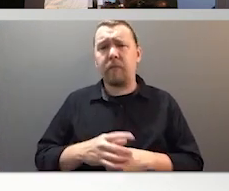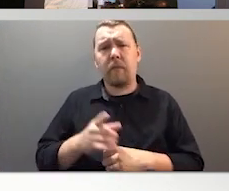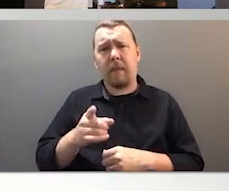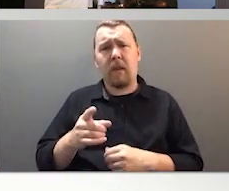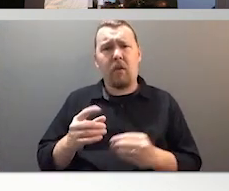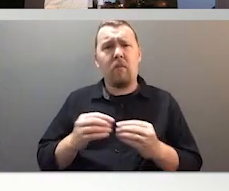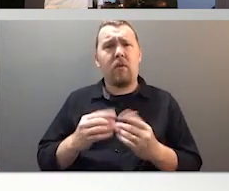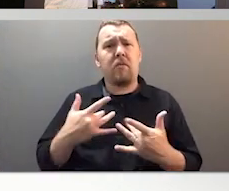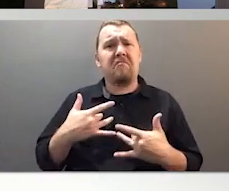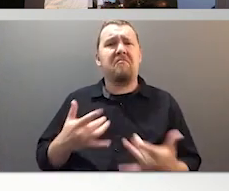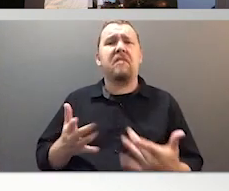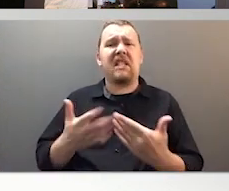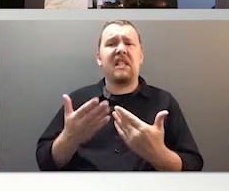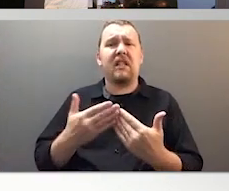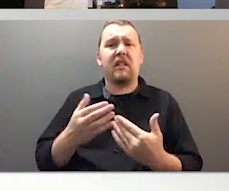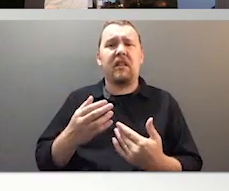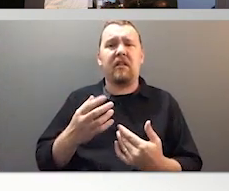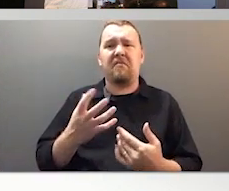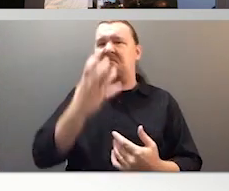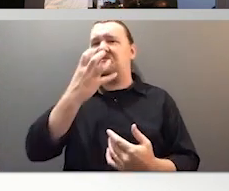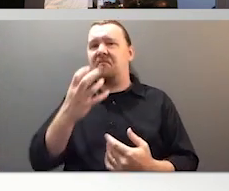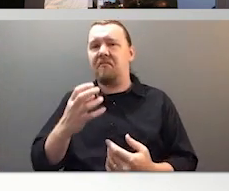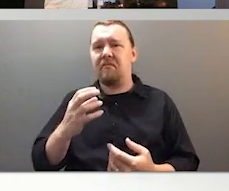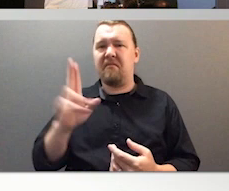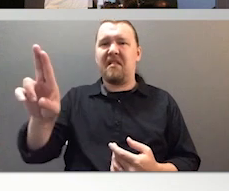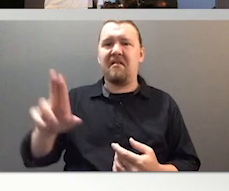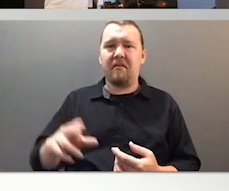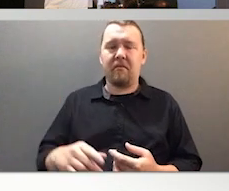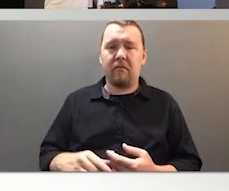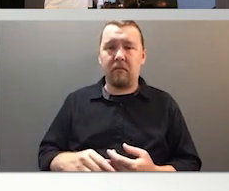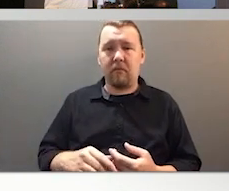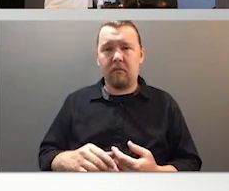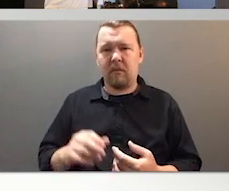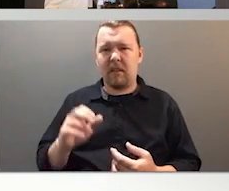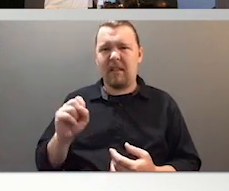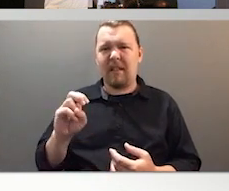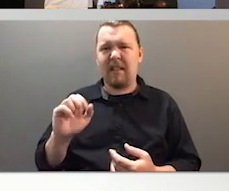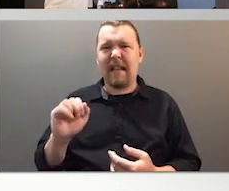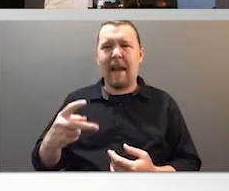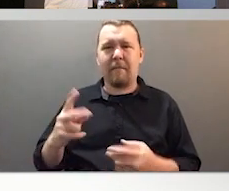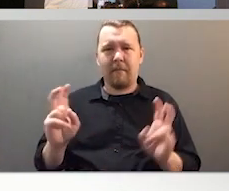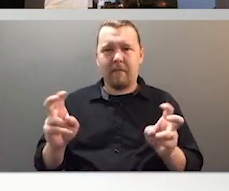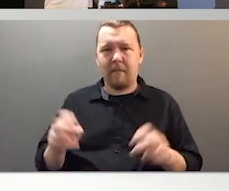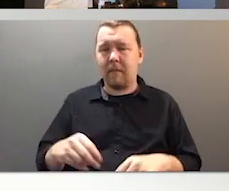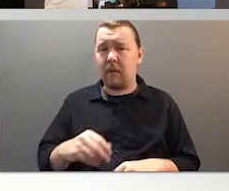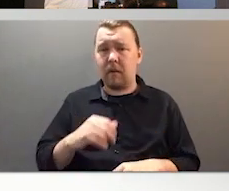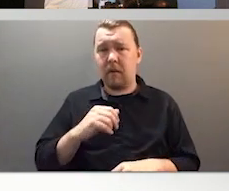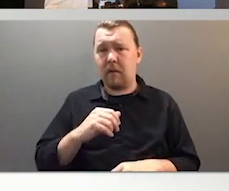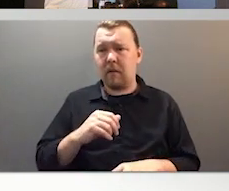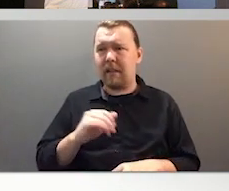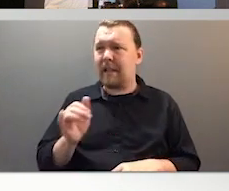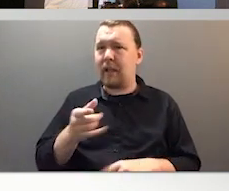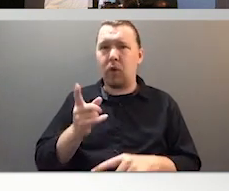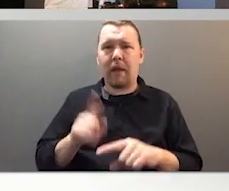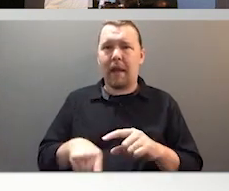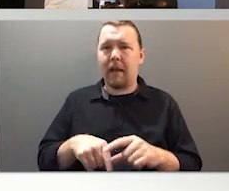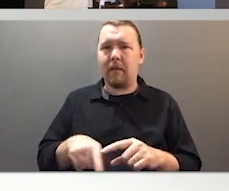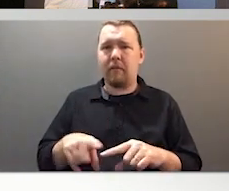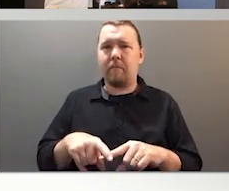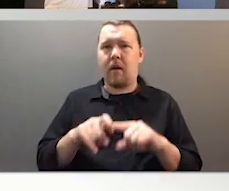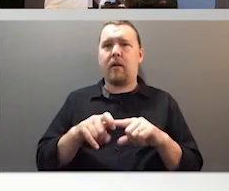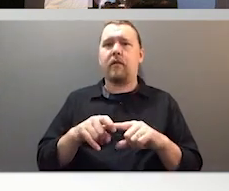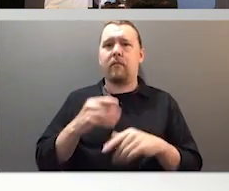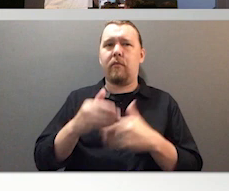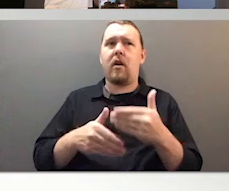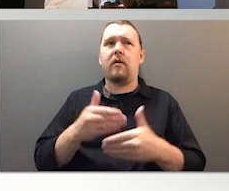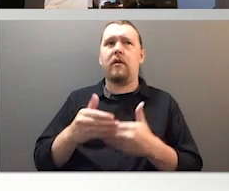snap quickly, right? It's not like you're able to stop and process and think clearly. So it's the same thing,